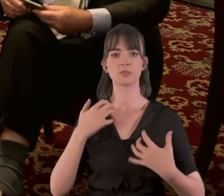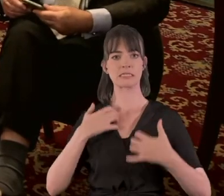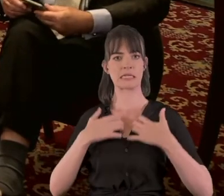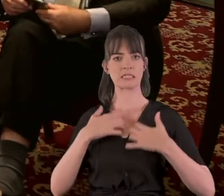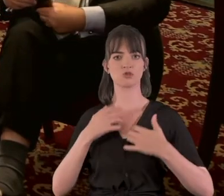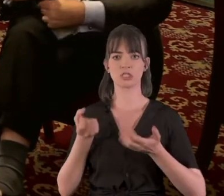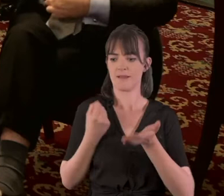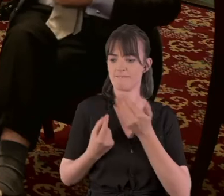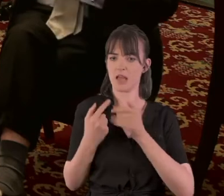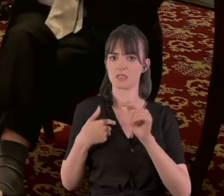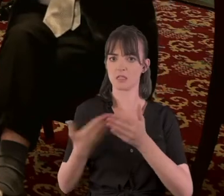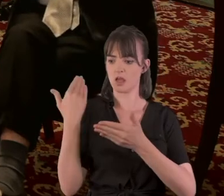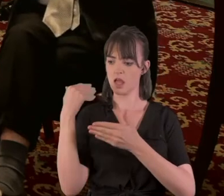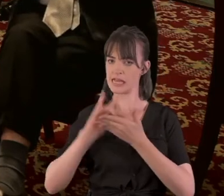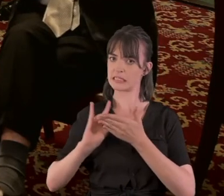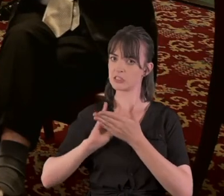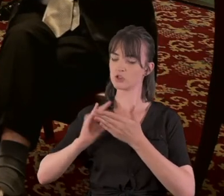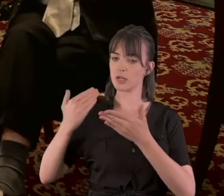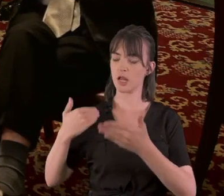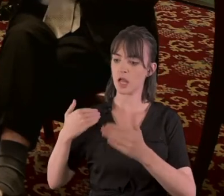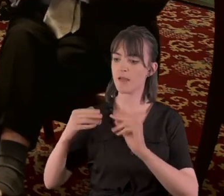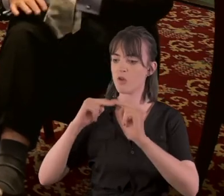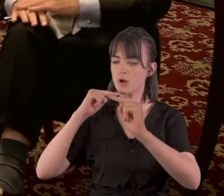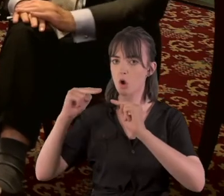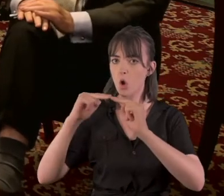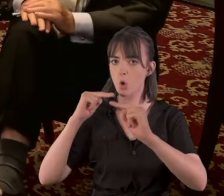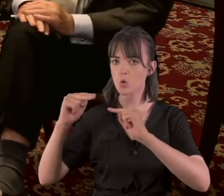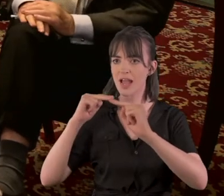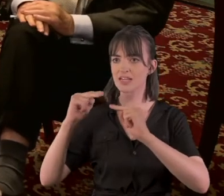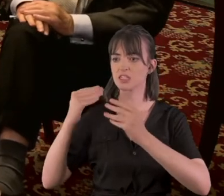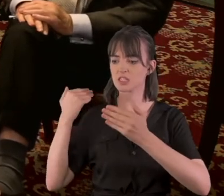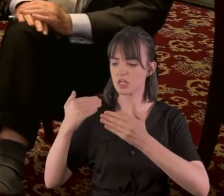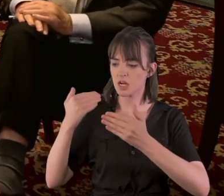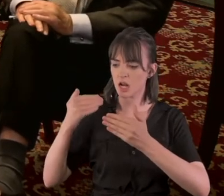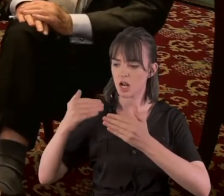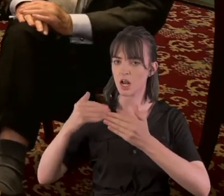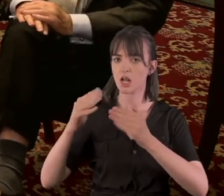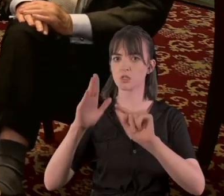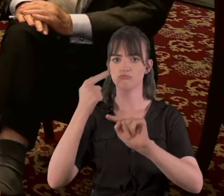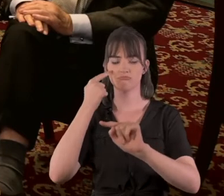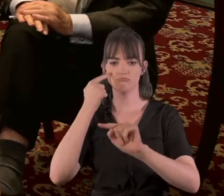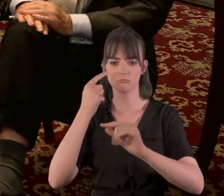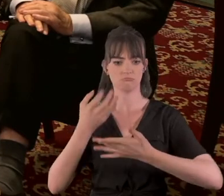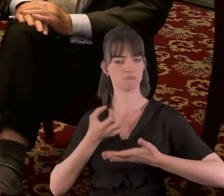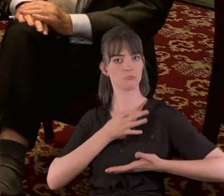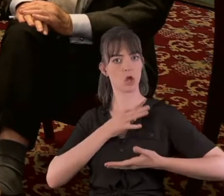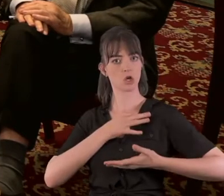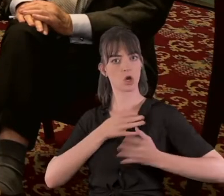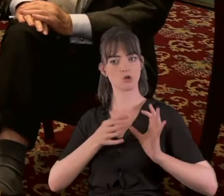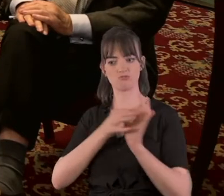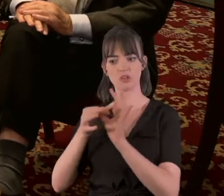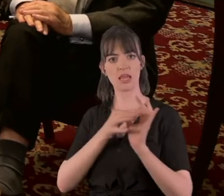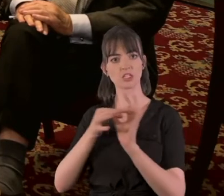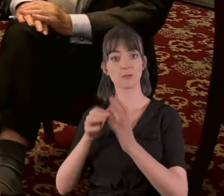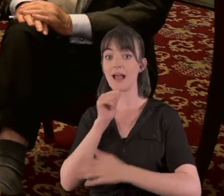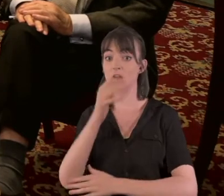then is that things do seem to have been negotiated in good faith. And you didn't have examples afterwards of people